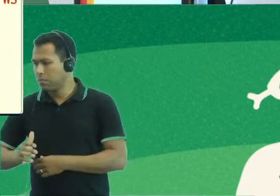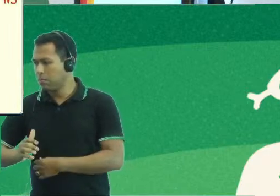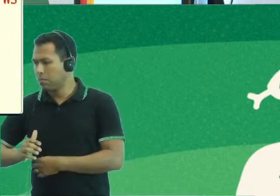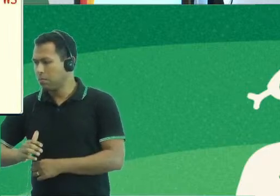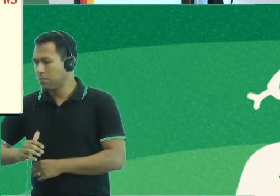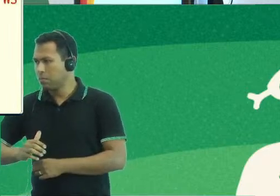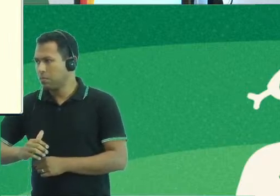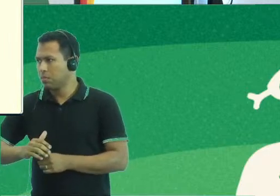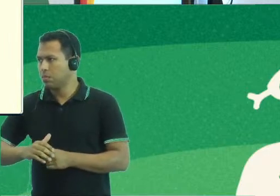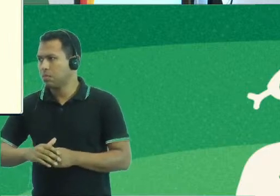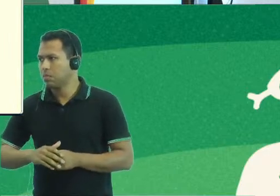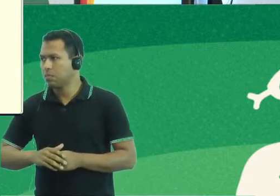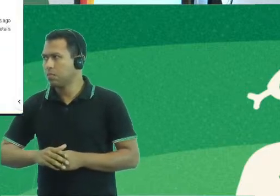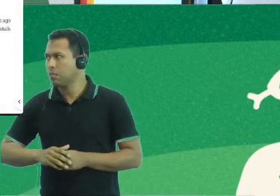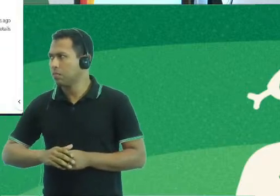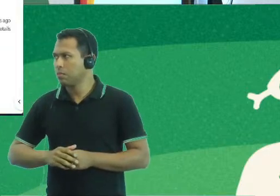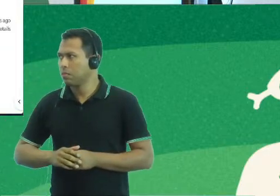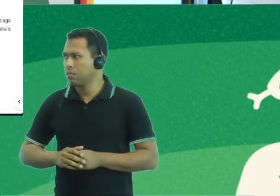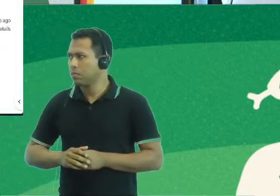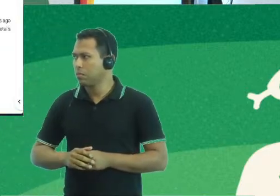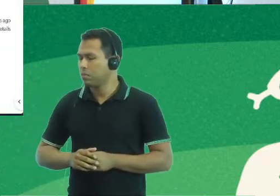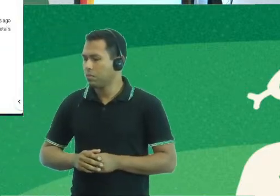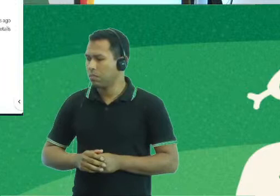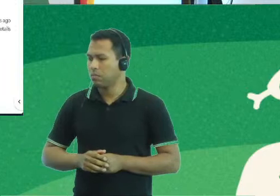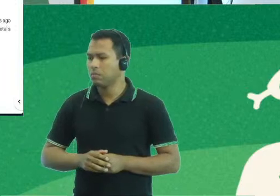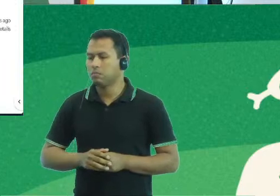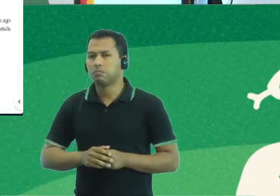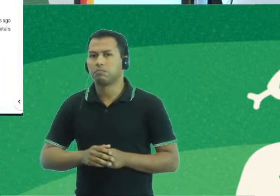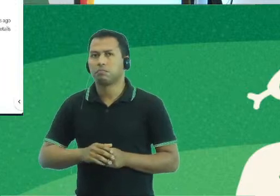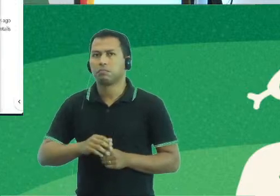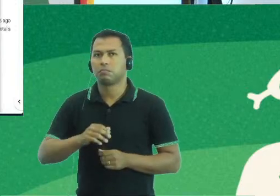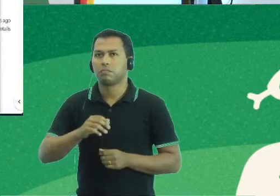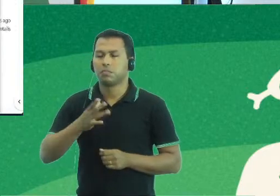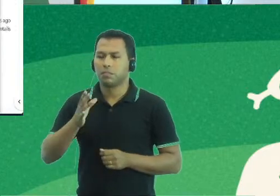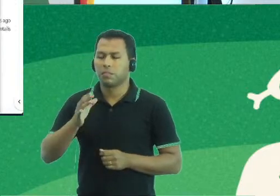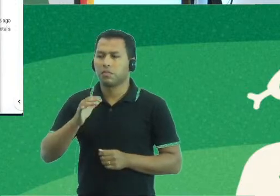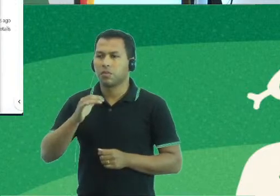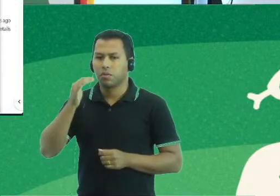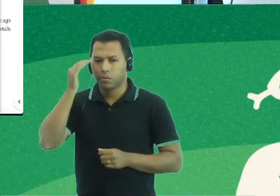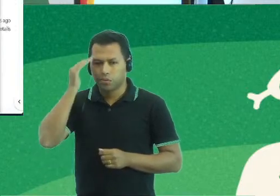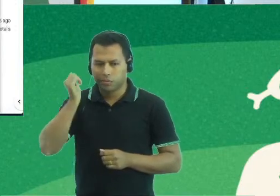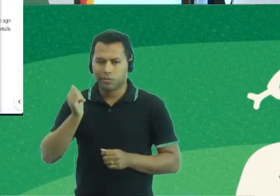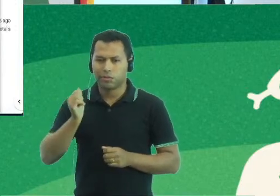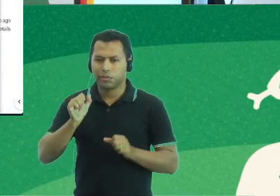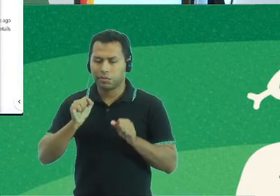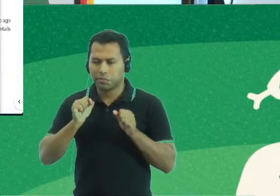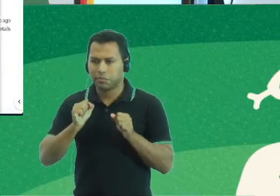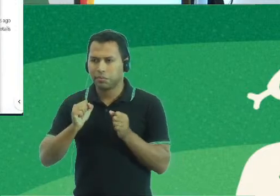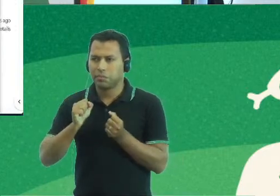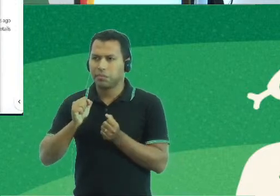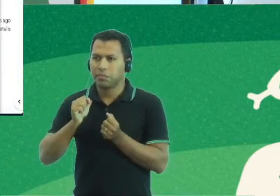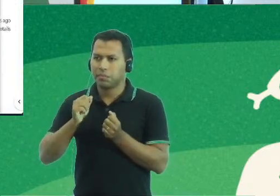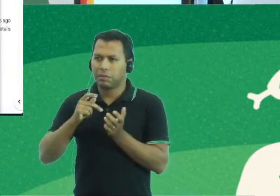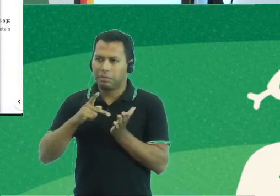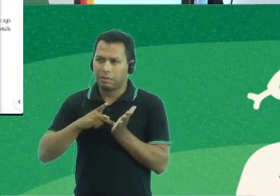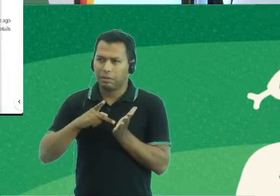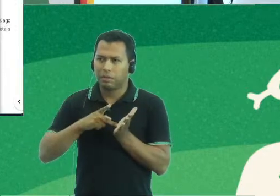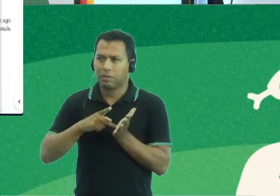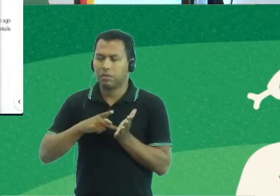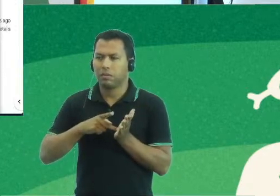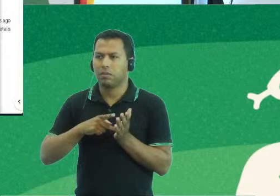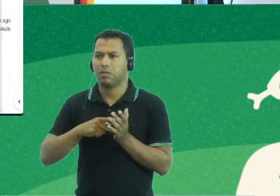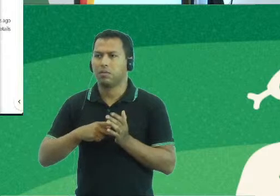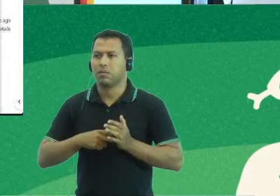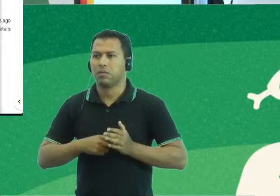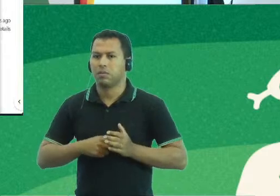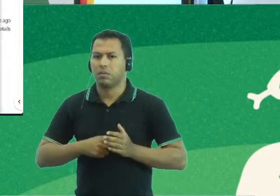will be true. So I'm gonna send another email, so that way I can at least look at the error